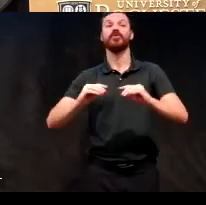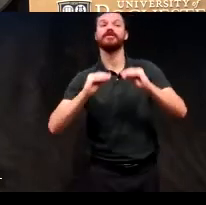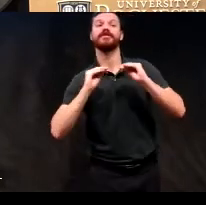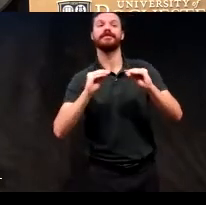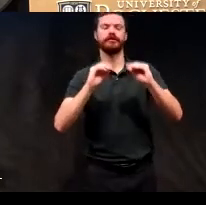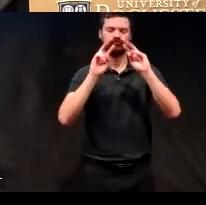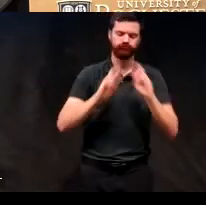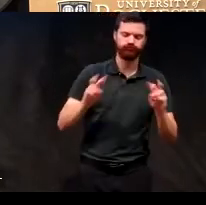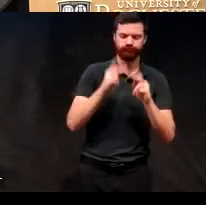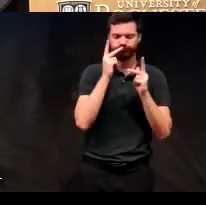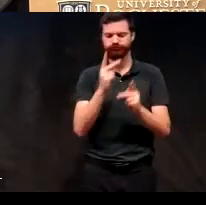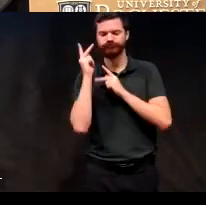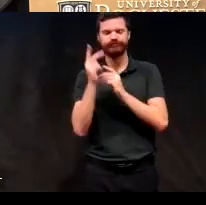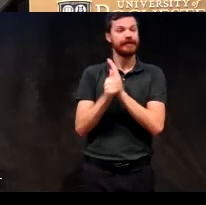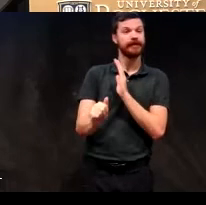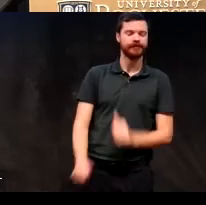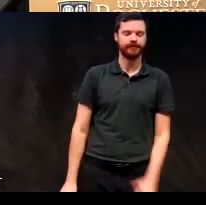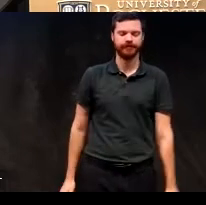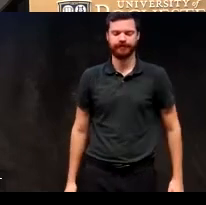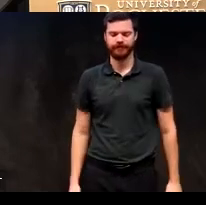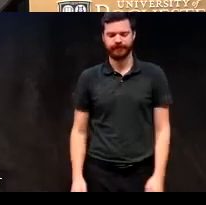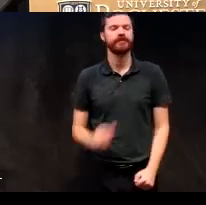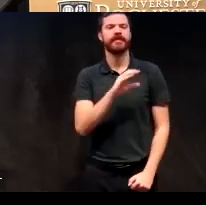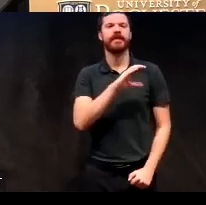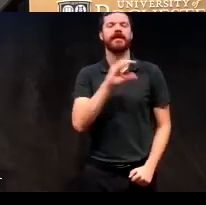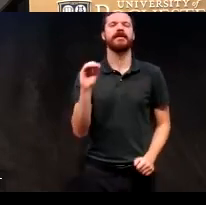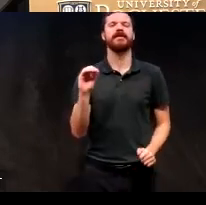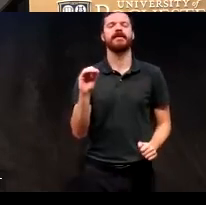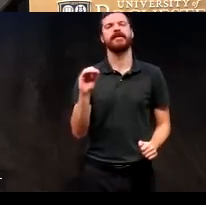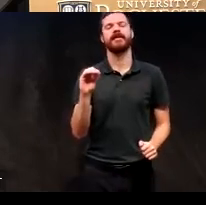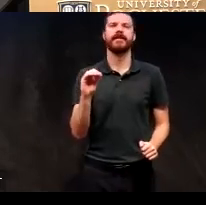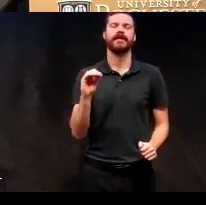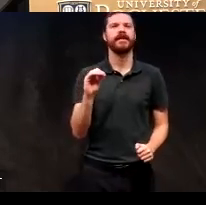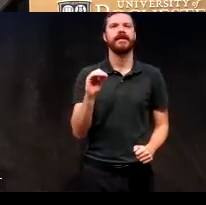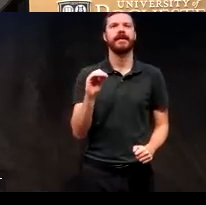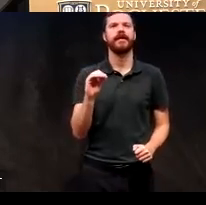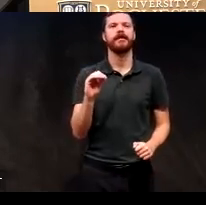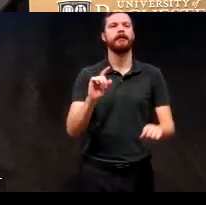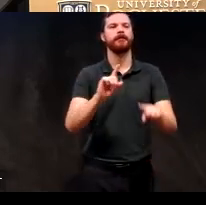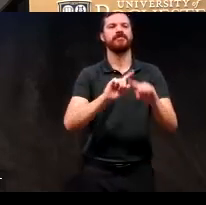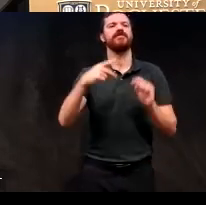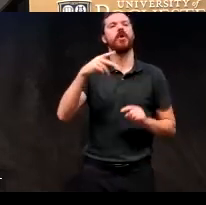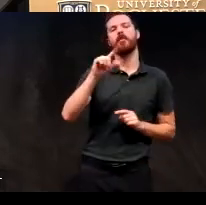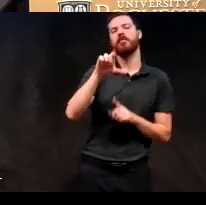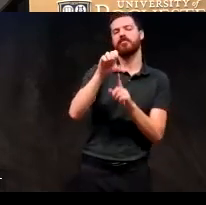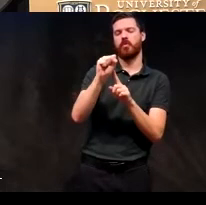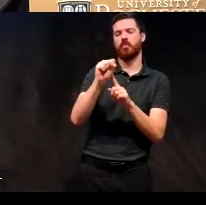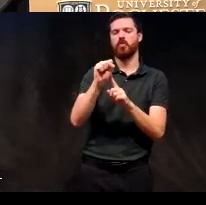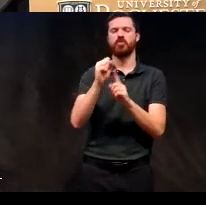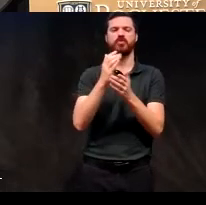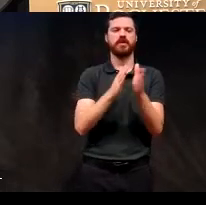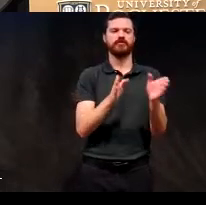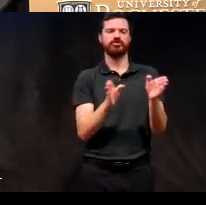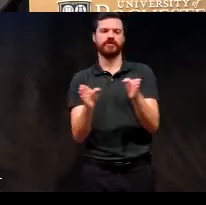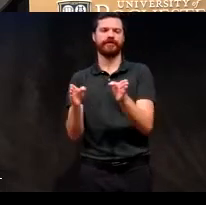skills. And, there's also this sort of shifting between the different poles, if you will. So